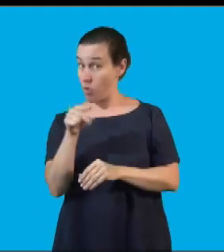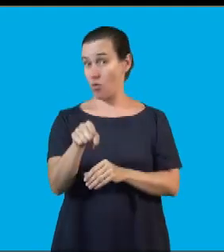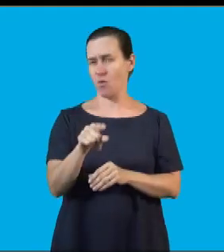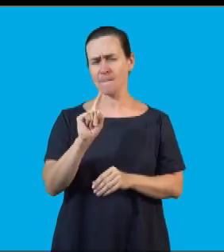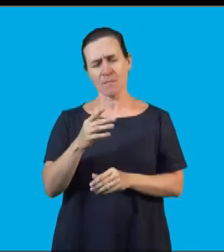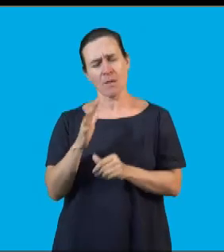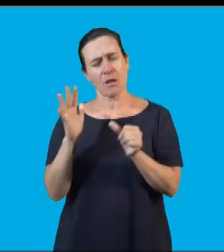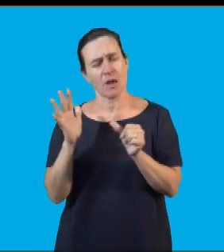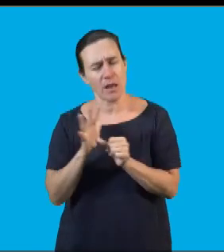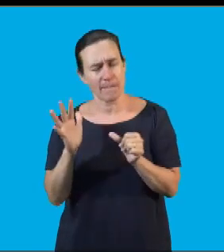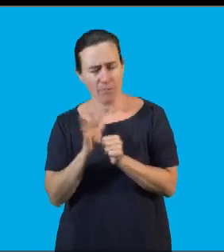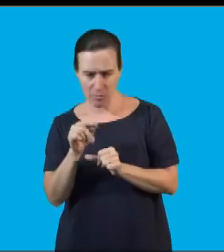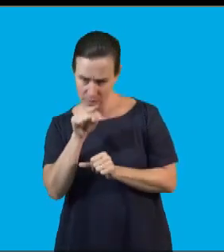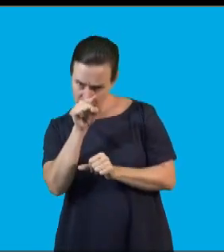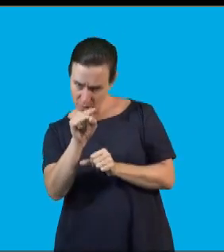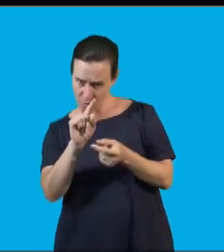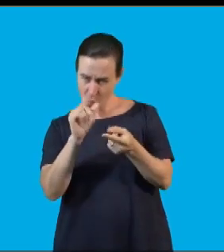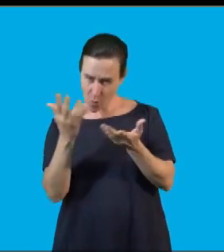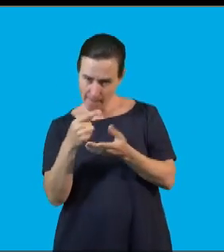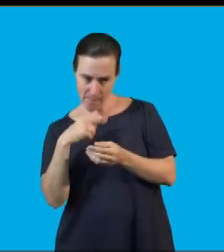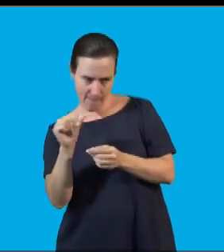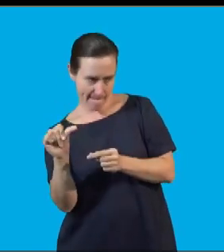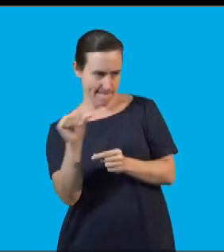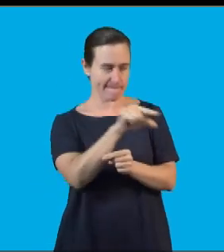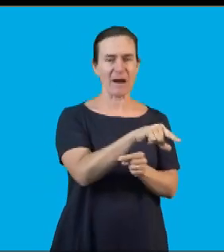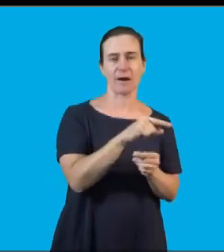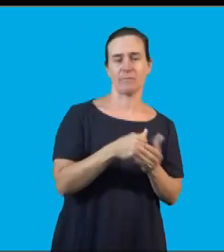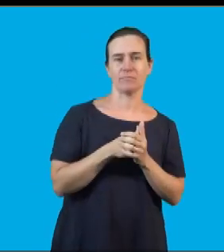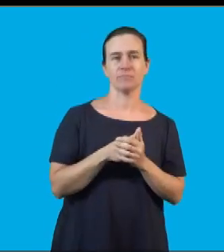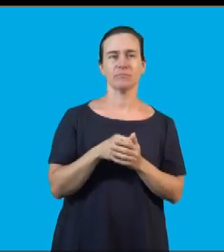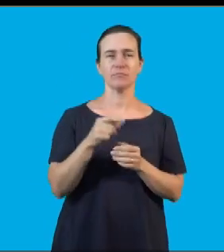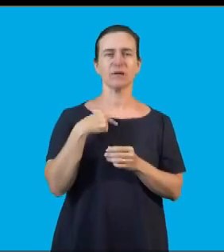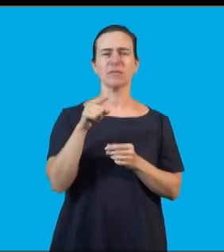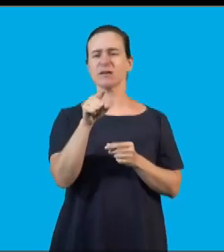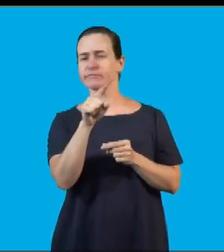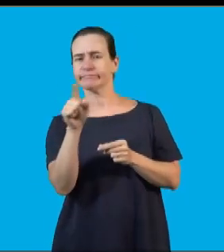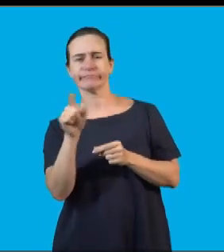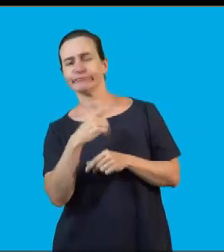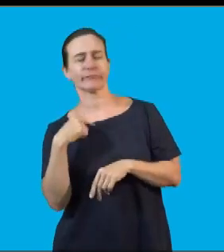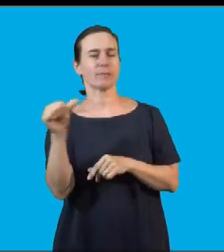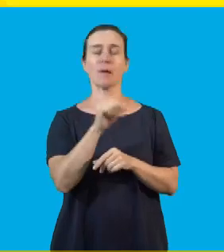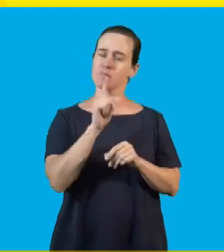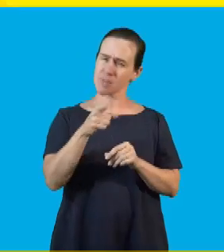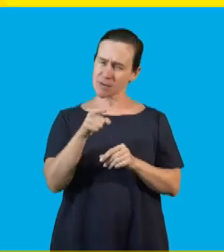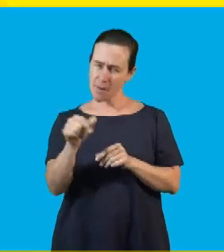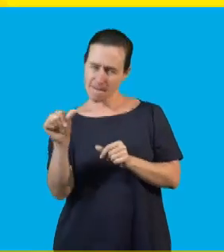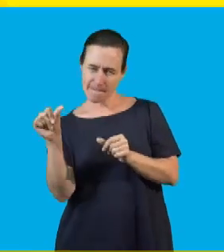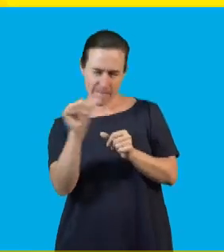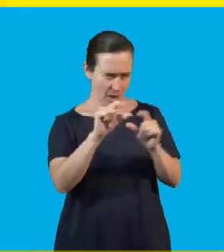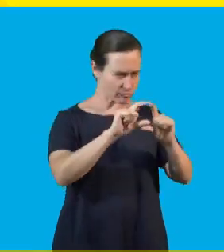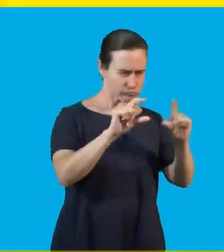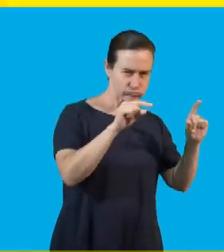It's always very important, grade 12s, to go back to the text. Don't just take this little bit that they gave you, go back